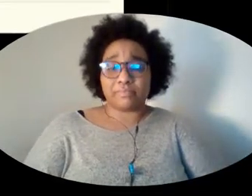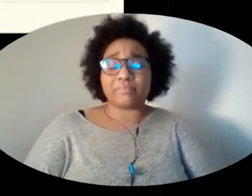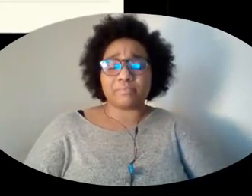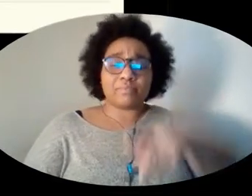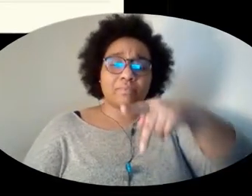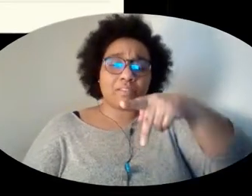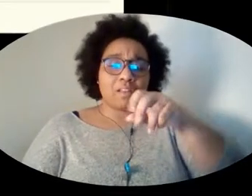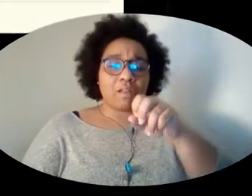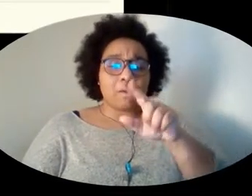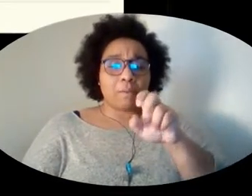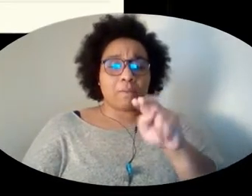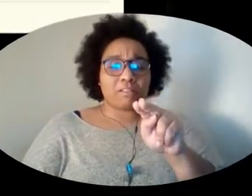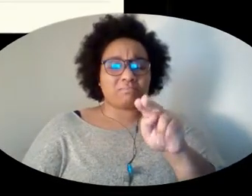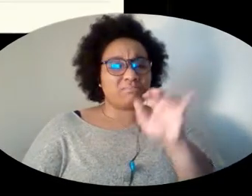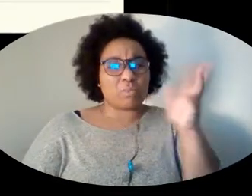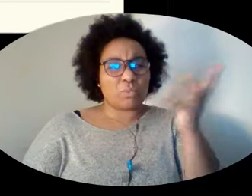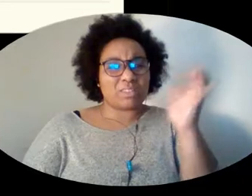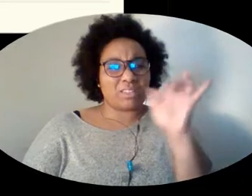what is a polygon